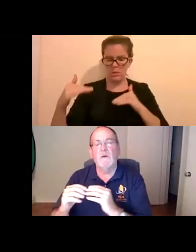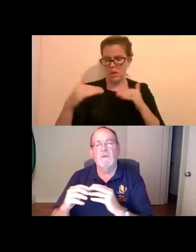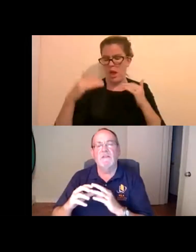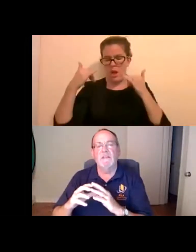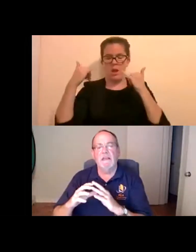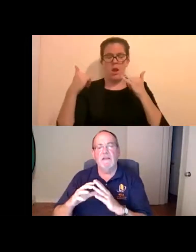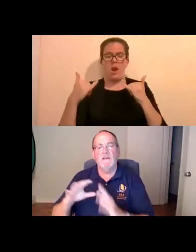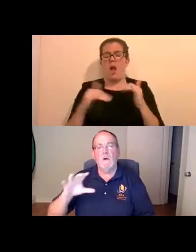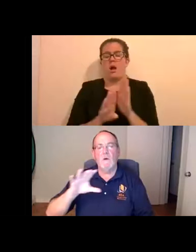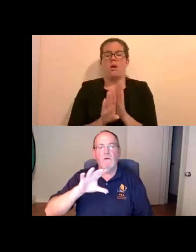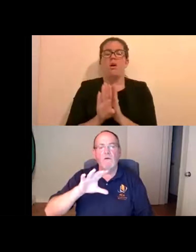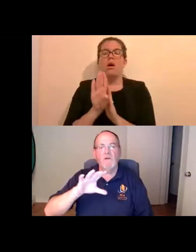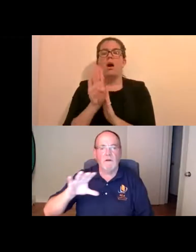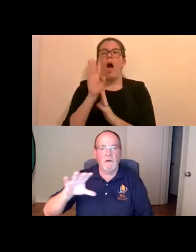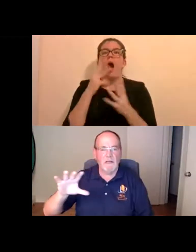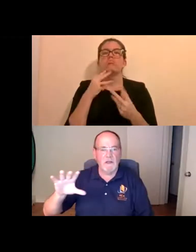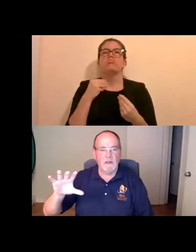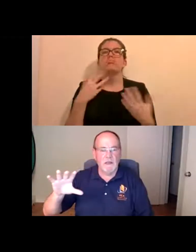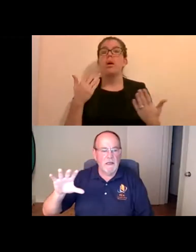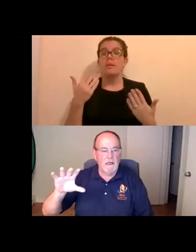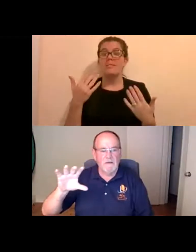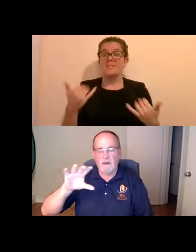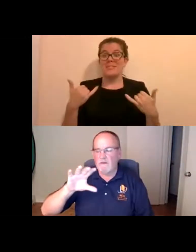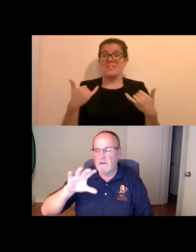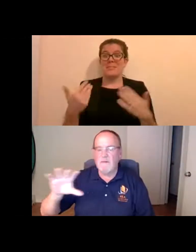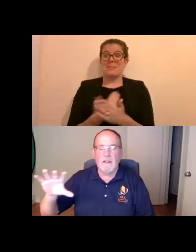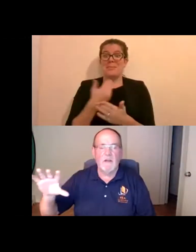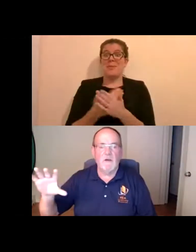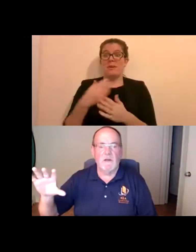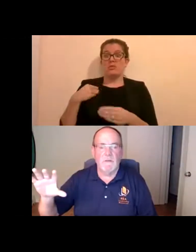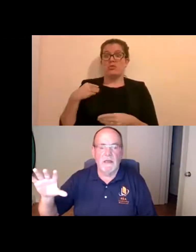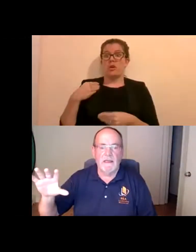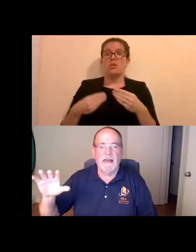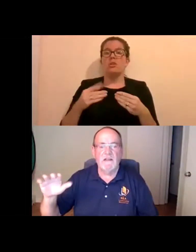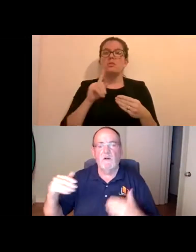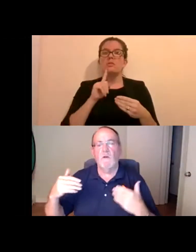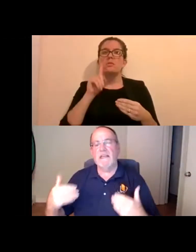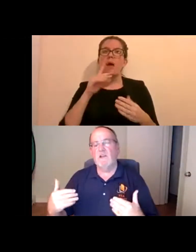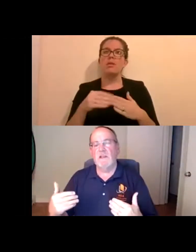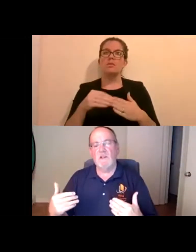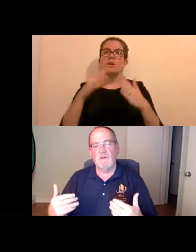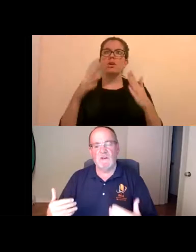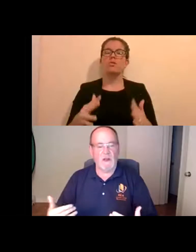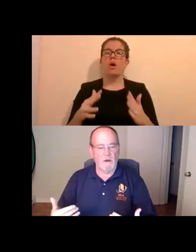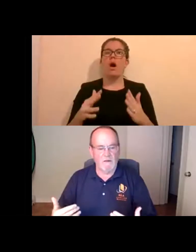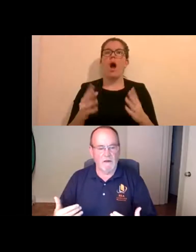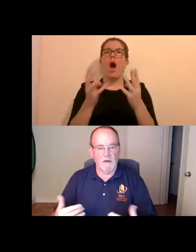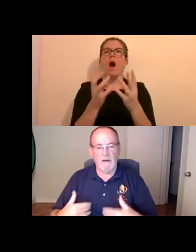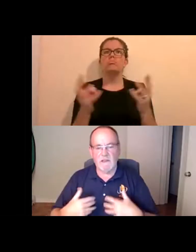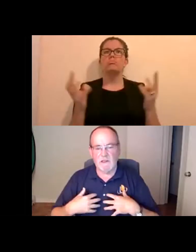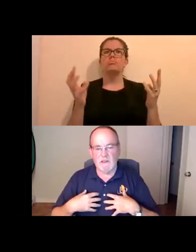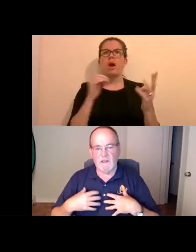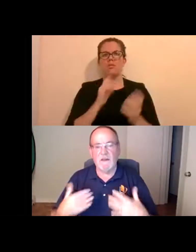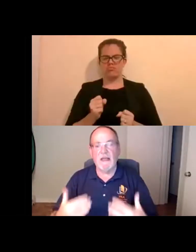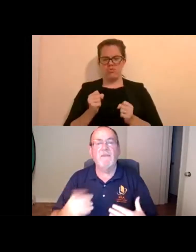in terms of seeing this whole new generation of deaf leadership that has a great sense of self, a